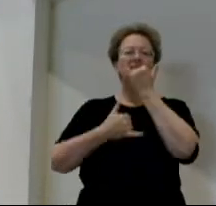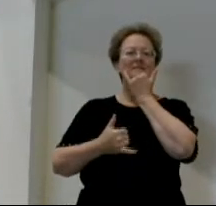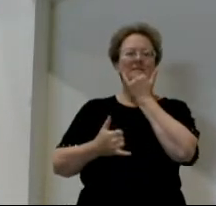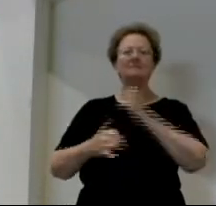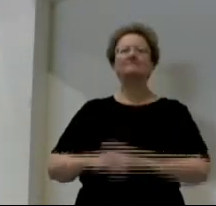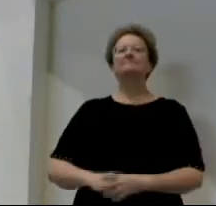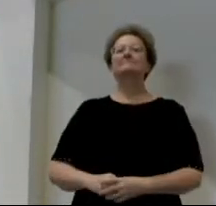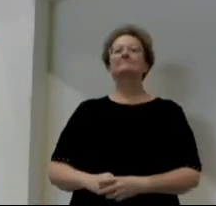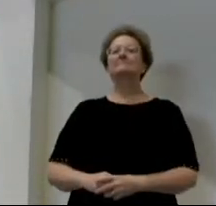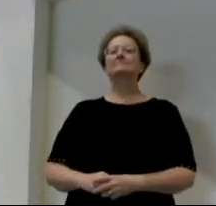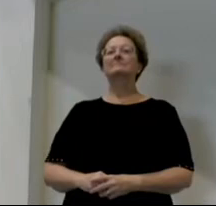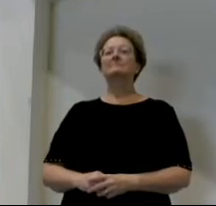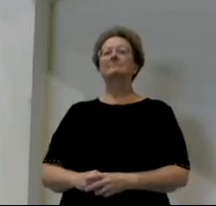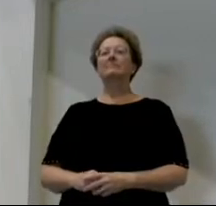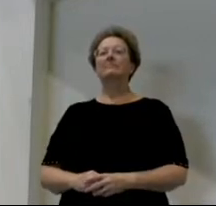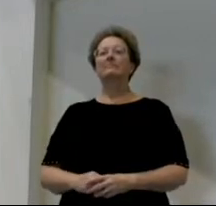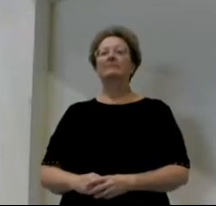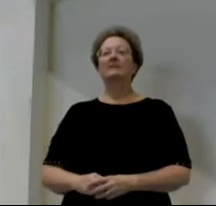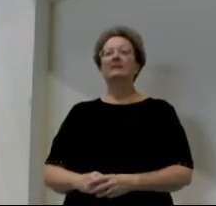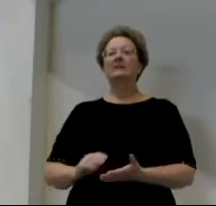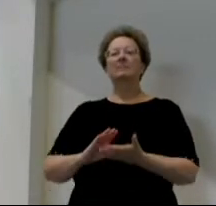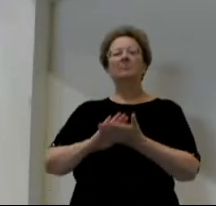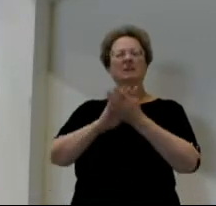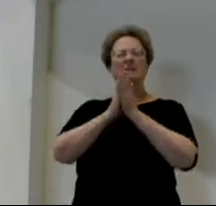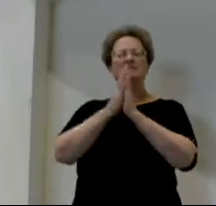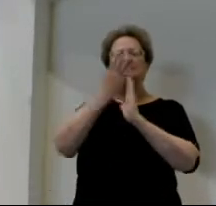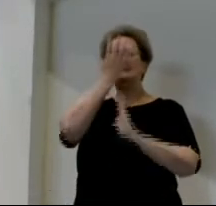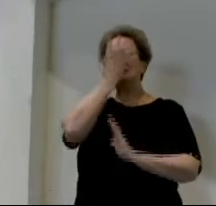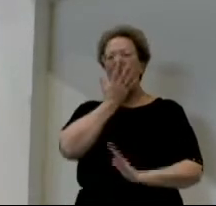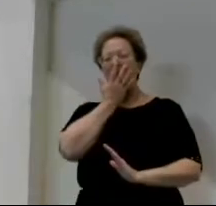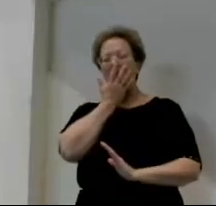as soon as we reach the point of despair, here comes the second death.